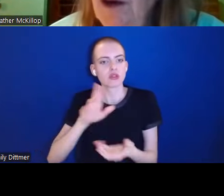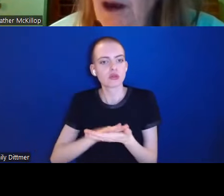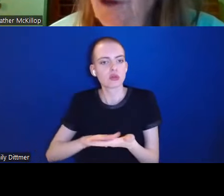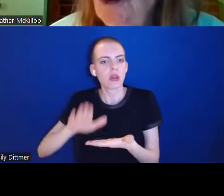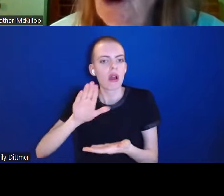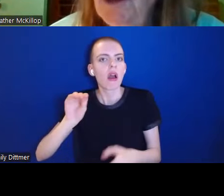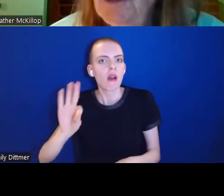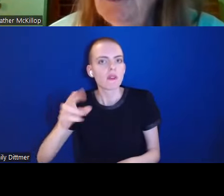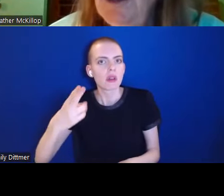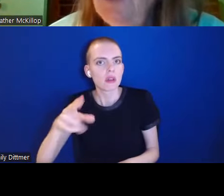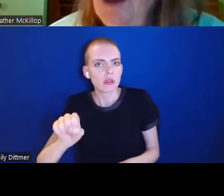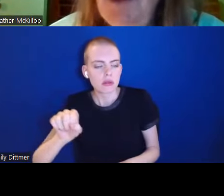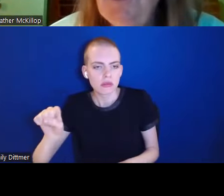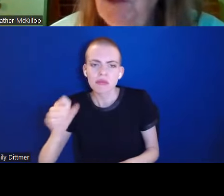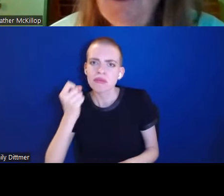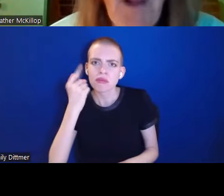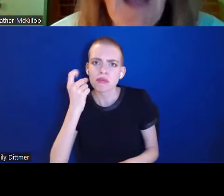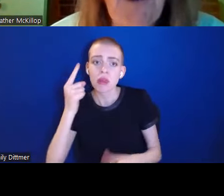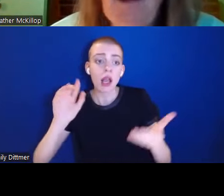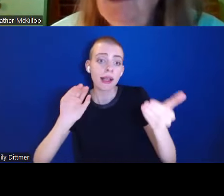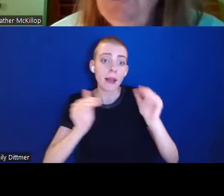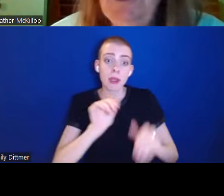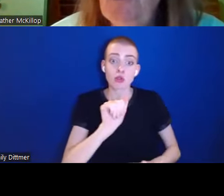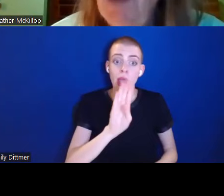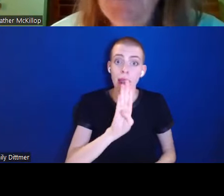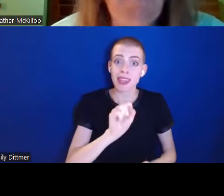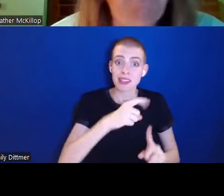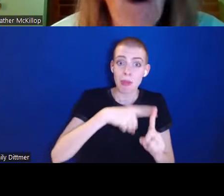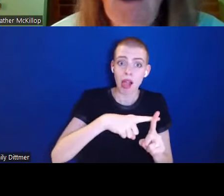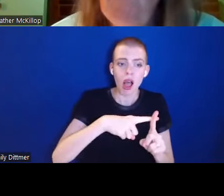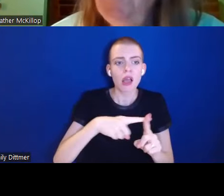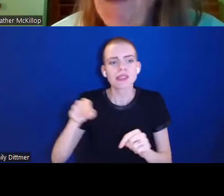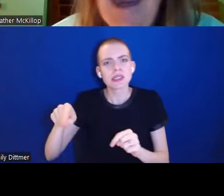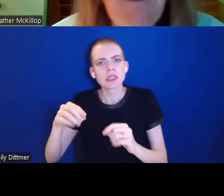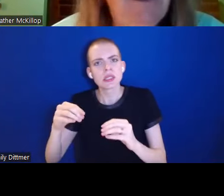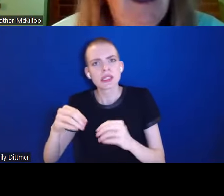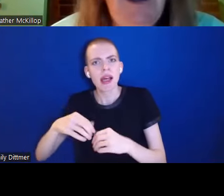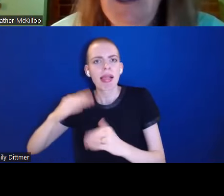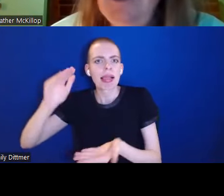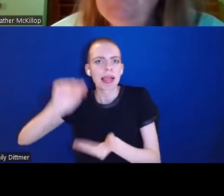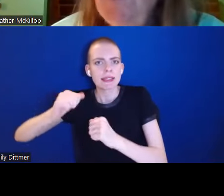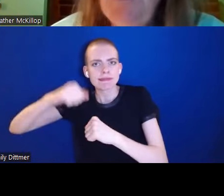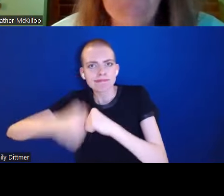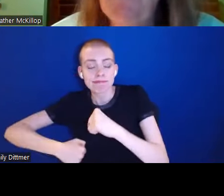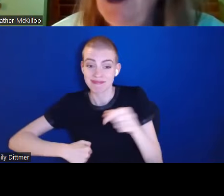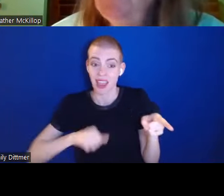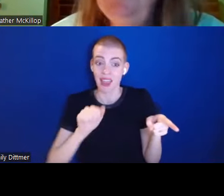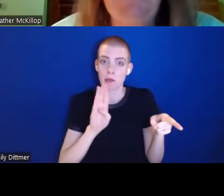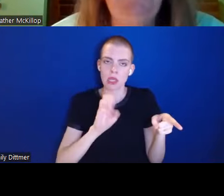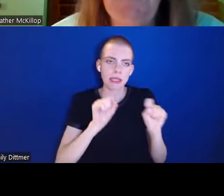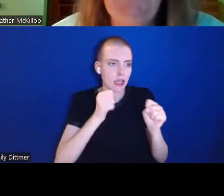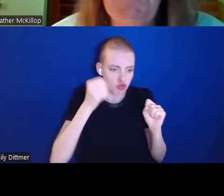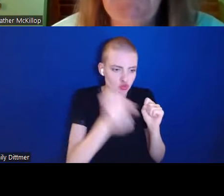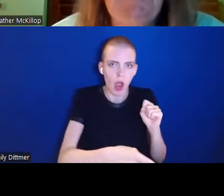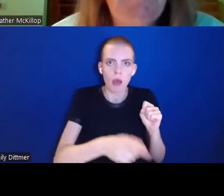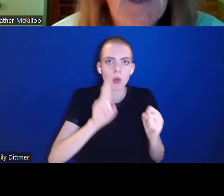and durable as ABS plus plastic, which you can drop on the floor, we paint, and it's very good for outreach and